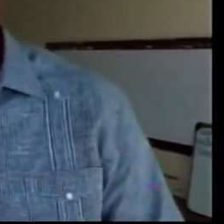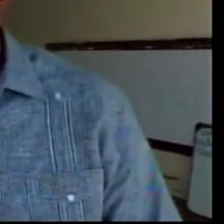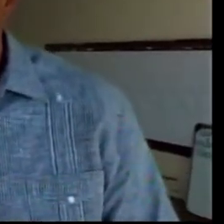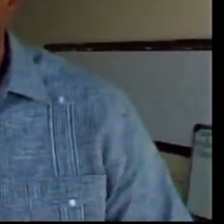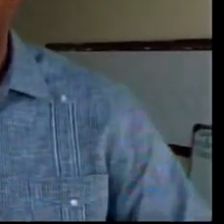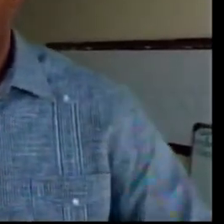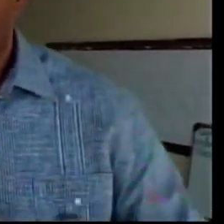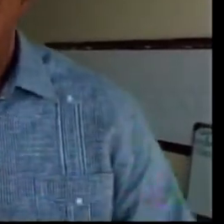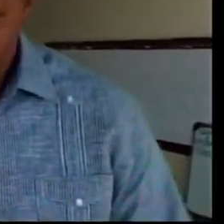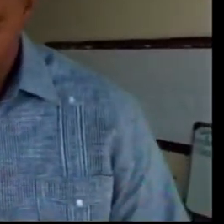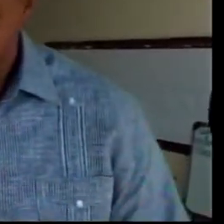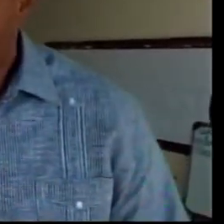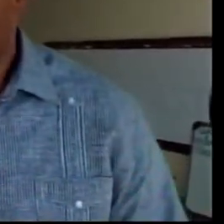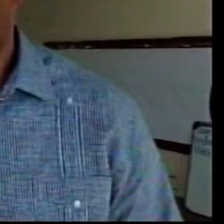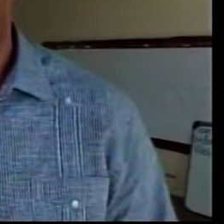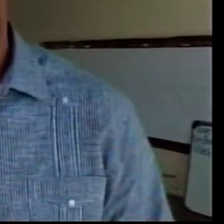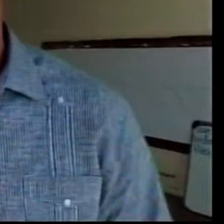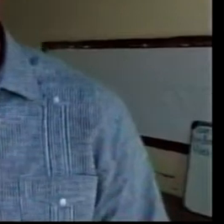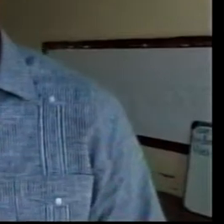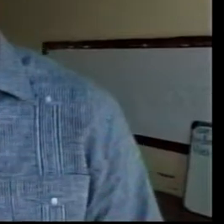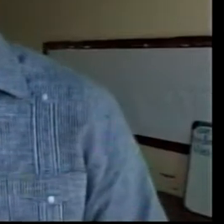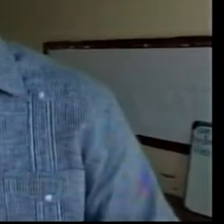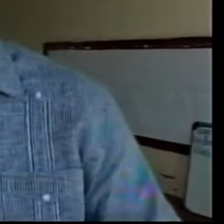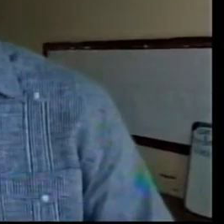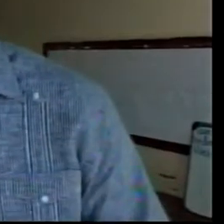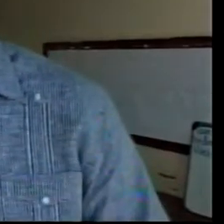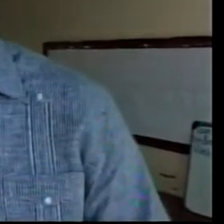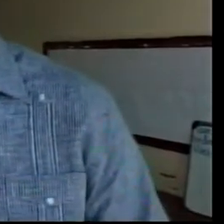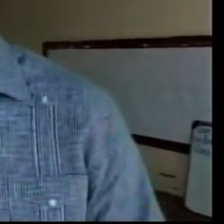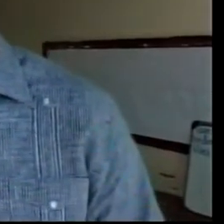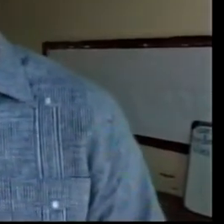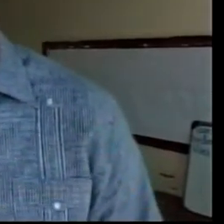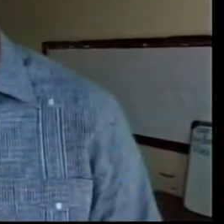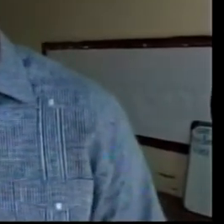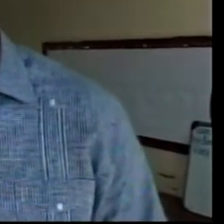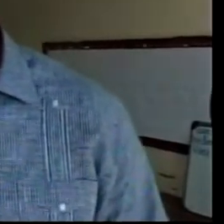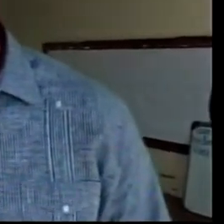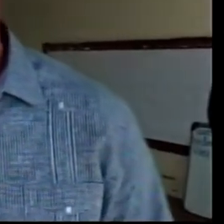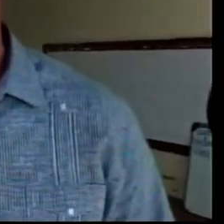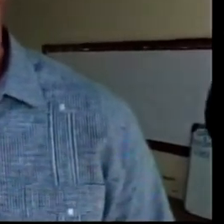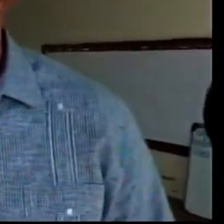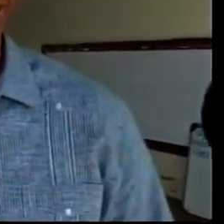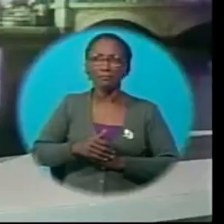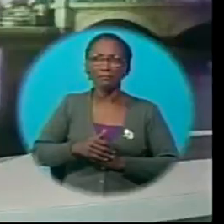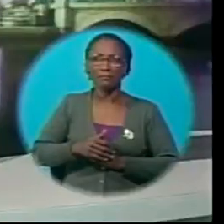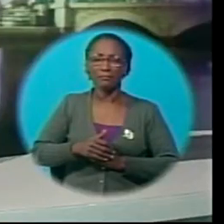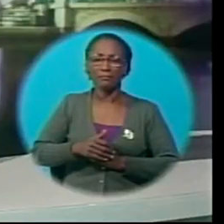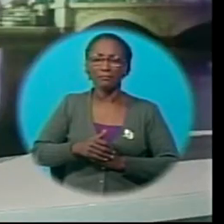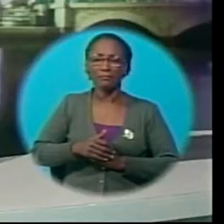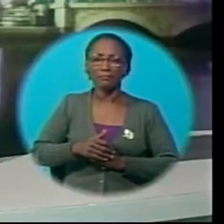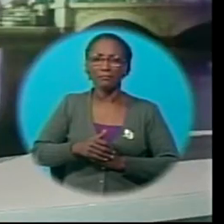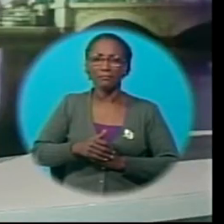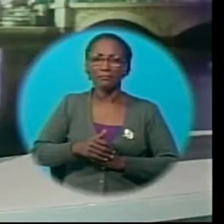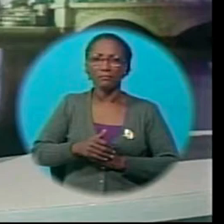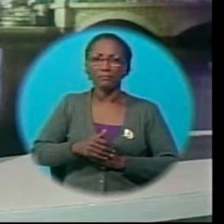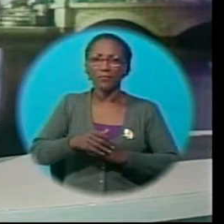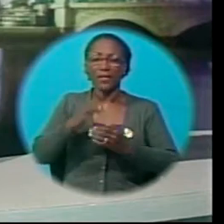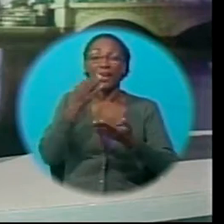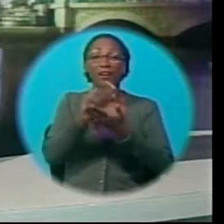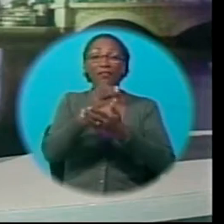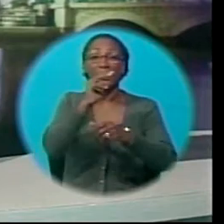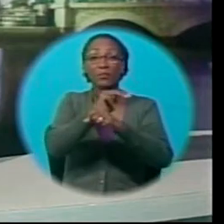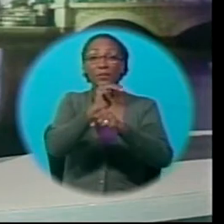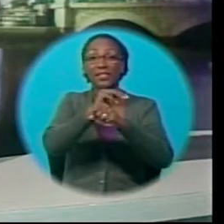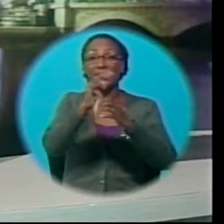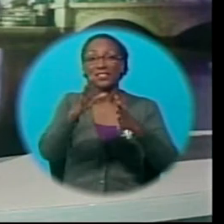running smoothly. We've not had major complaints, and the resources have been coming. And the finance minister is